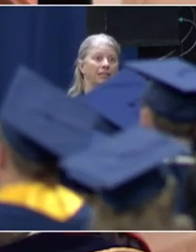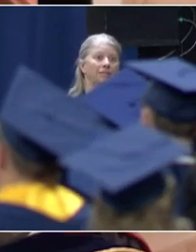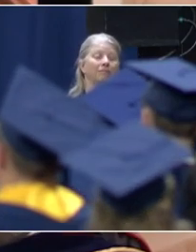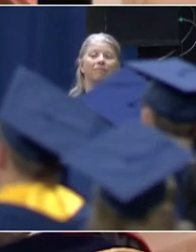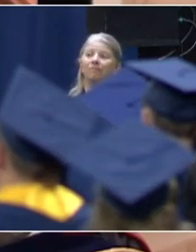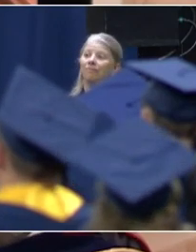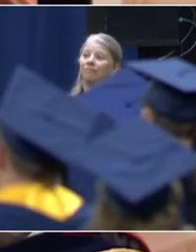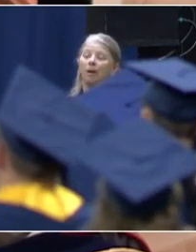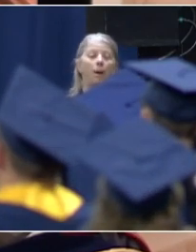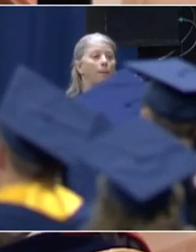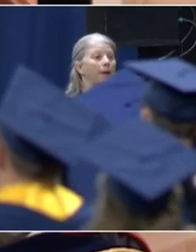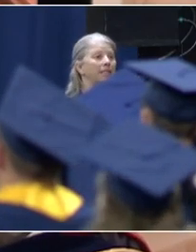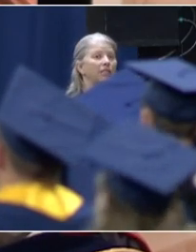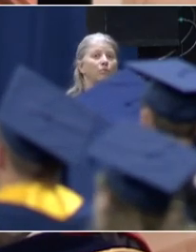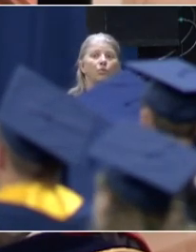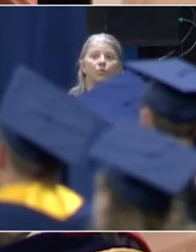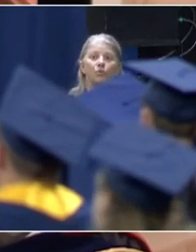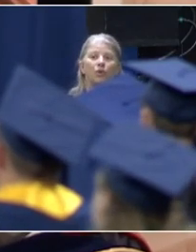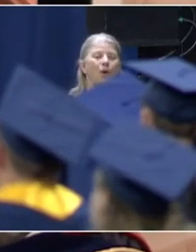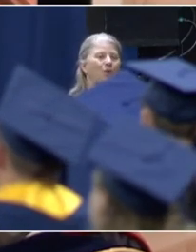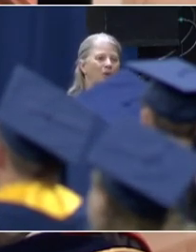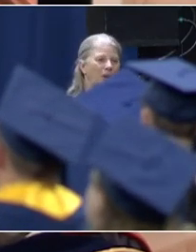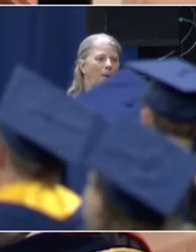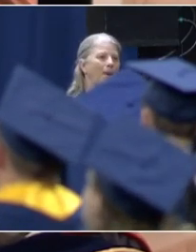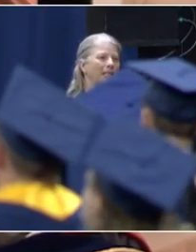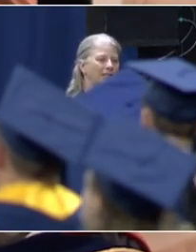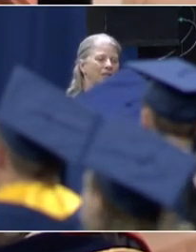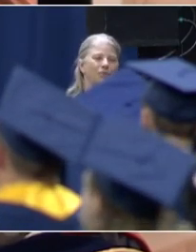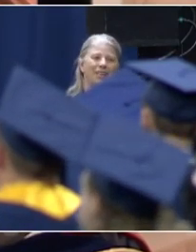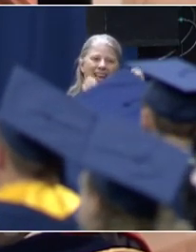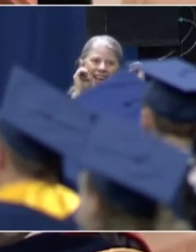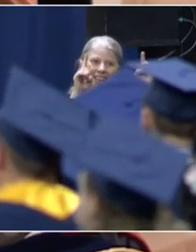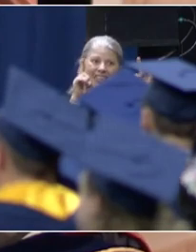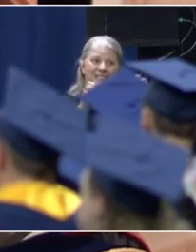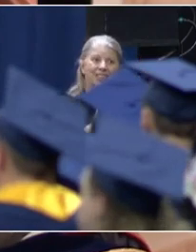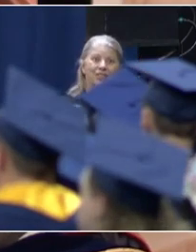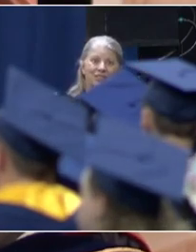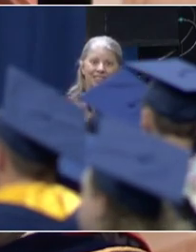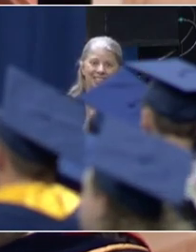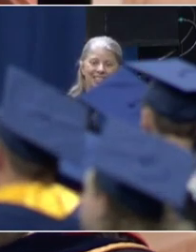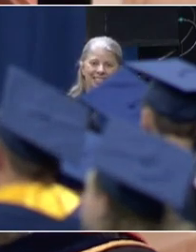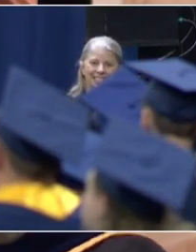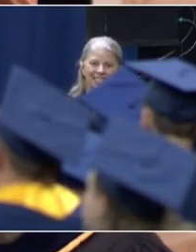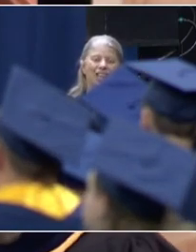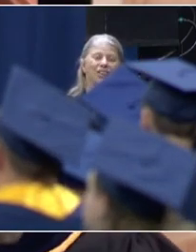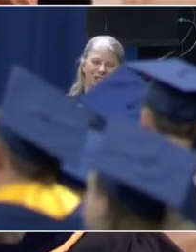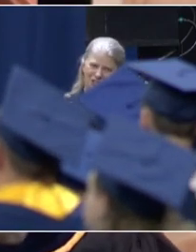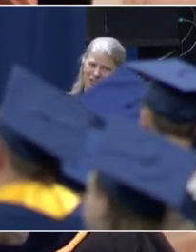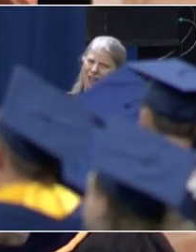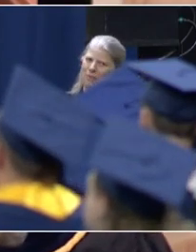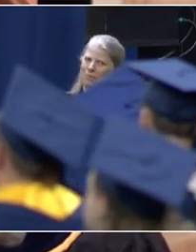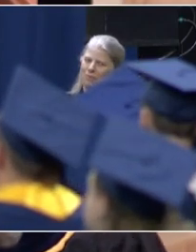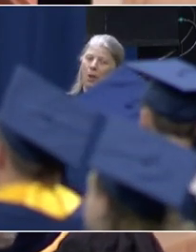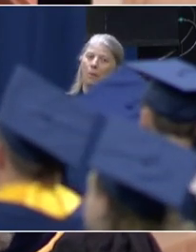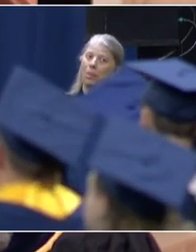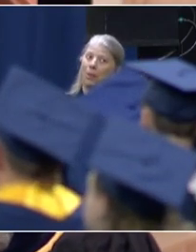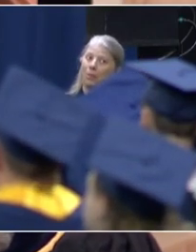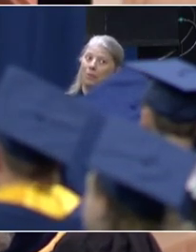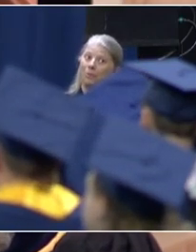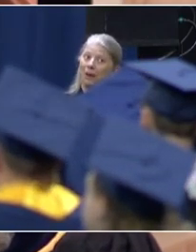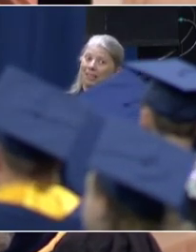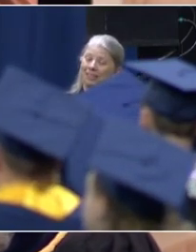Science, Bachelor of Music, and Bachelor of Music Education degrees, to which you are entitled to with all of the